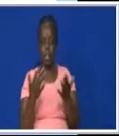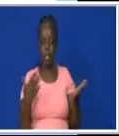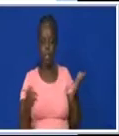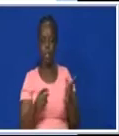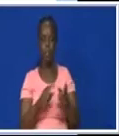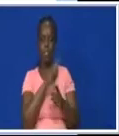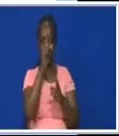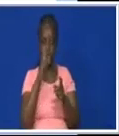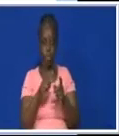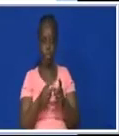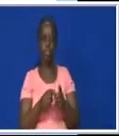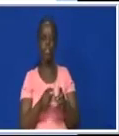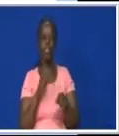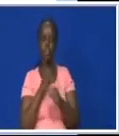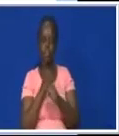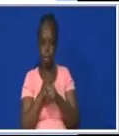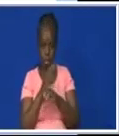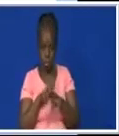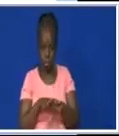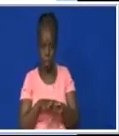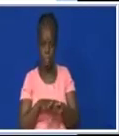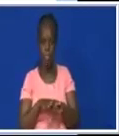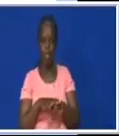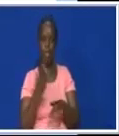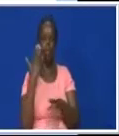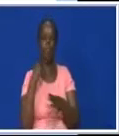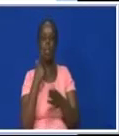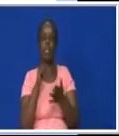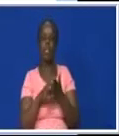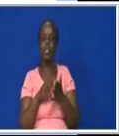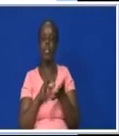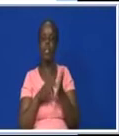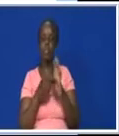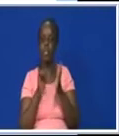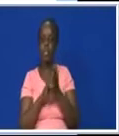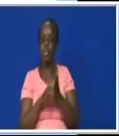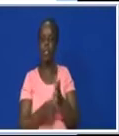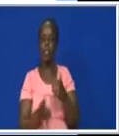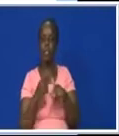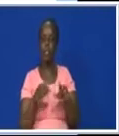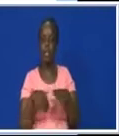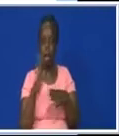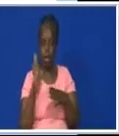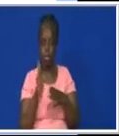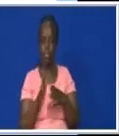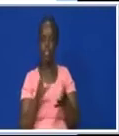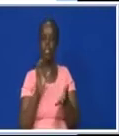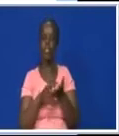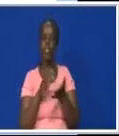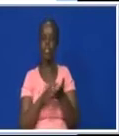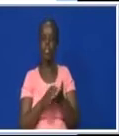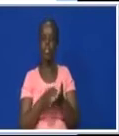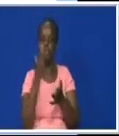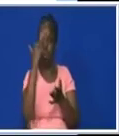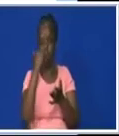question is undertaken. I go back and say, means bringing out the situation